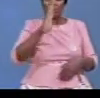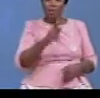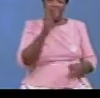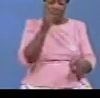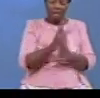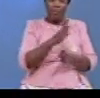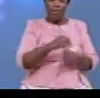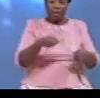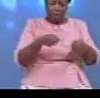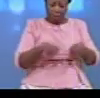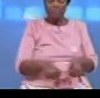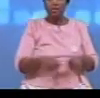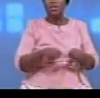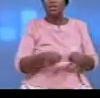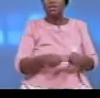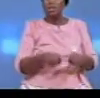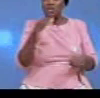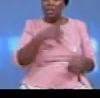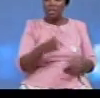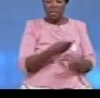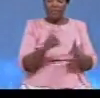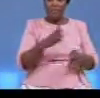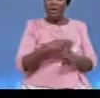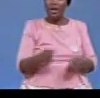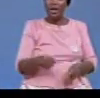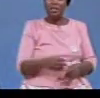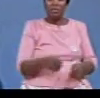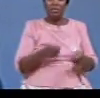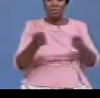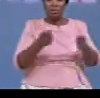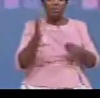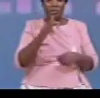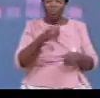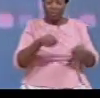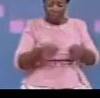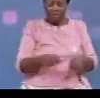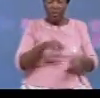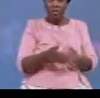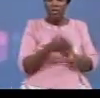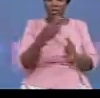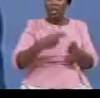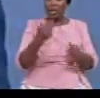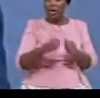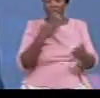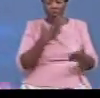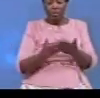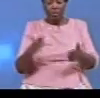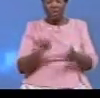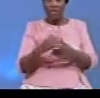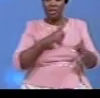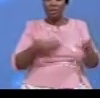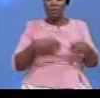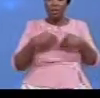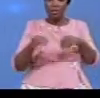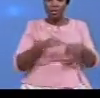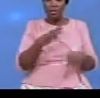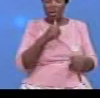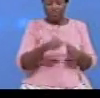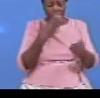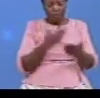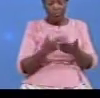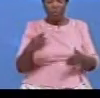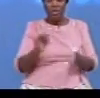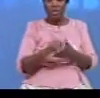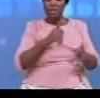The deliverance, the dominion will be sustained. Every good thing the Lord has done, every good thing the Lord has